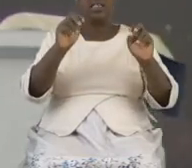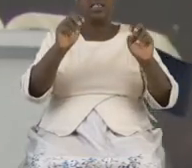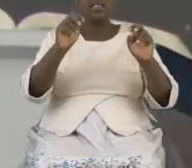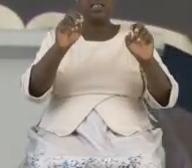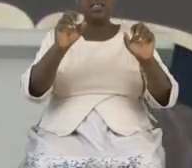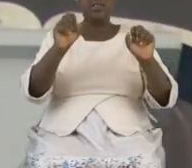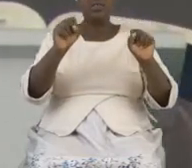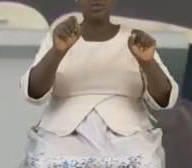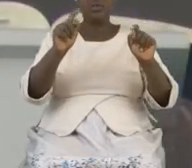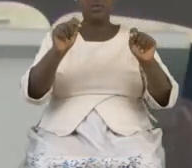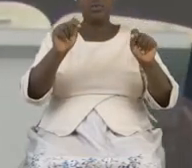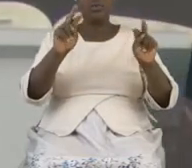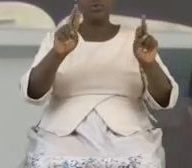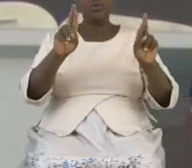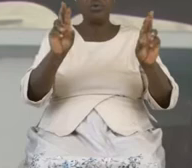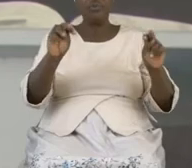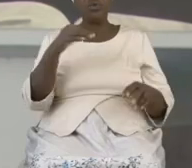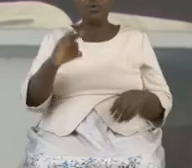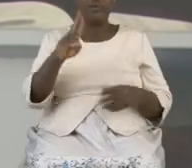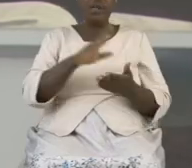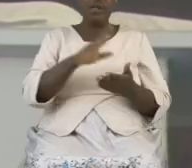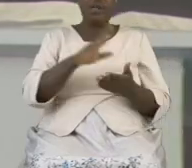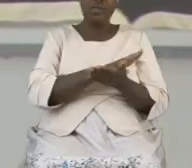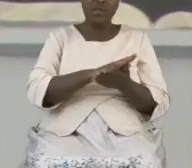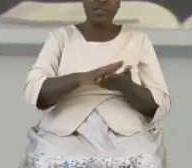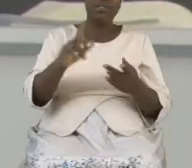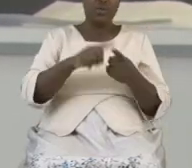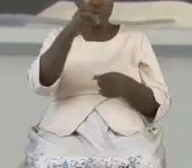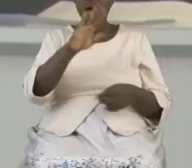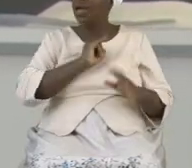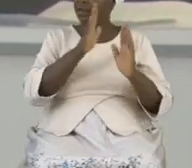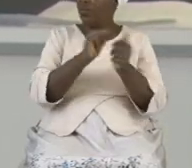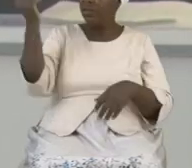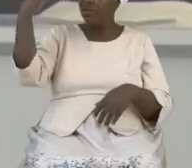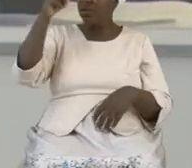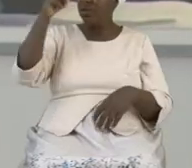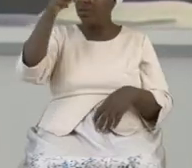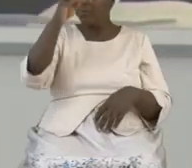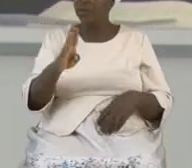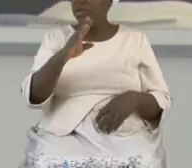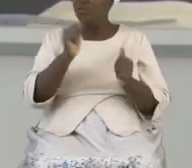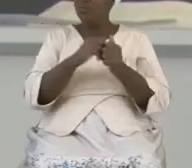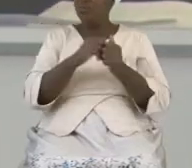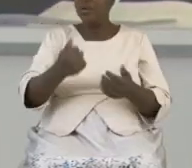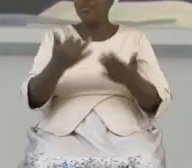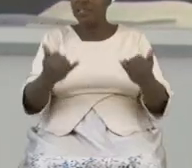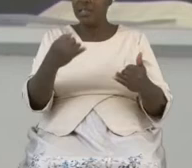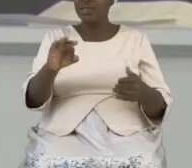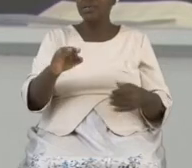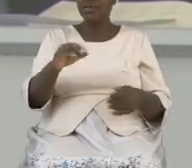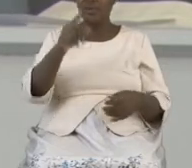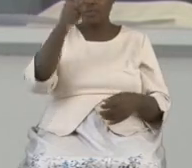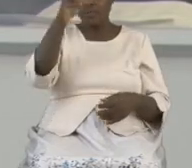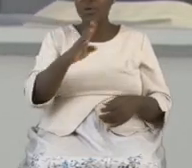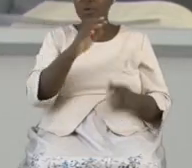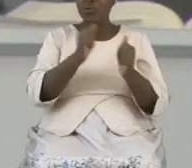pray with the grace of God, with the presence of God, with the power of God in your life,